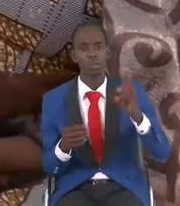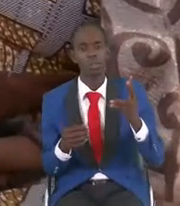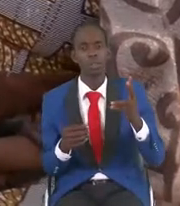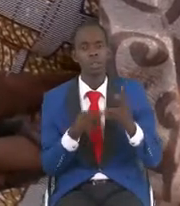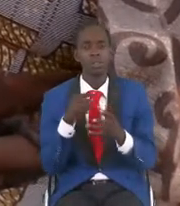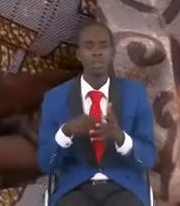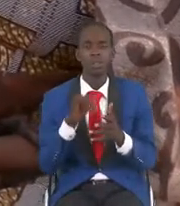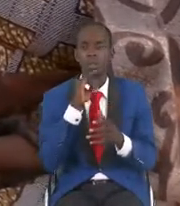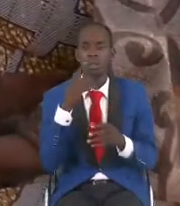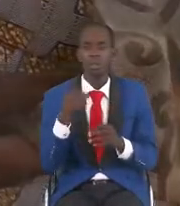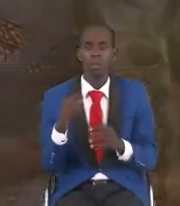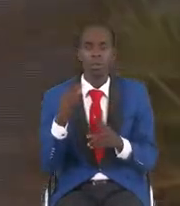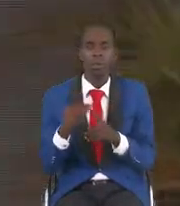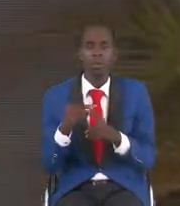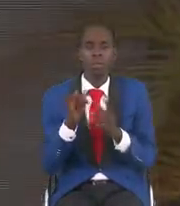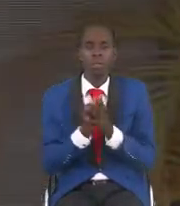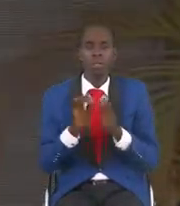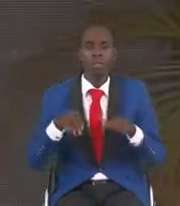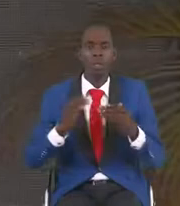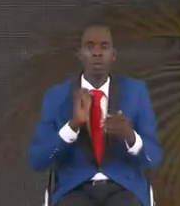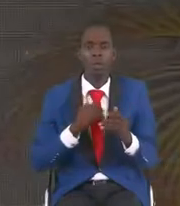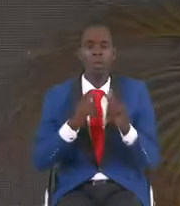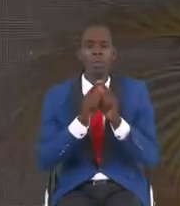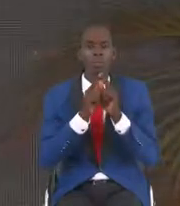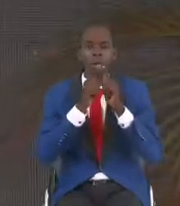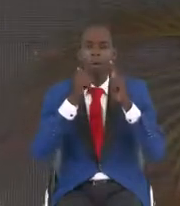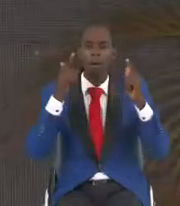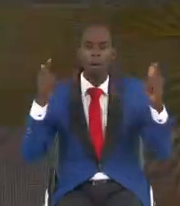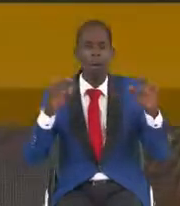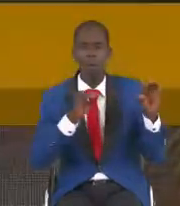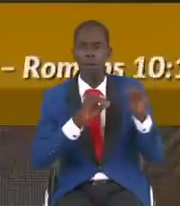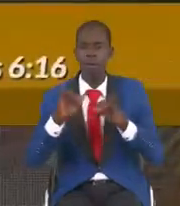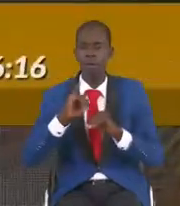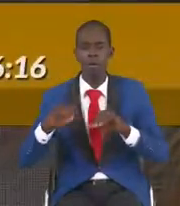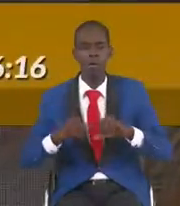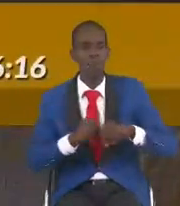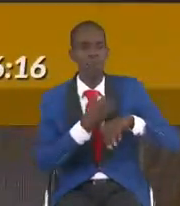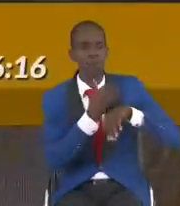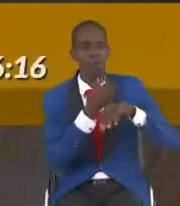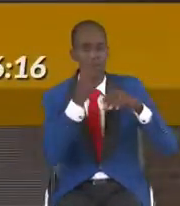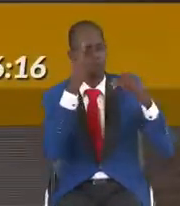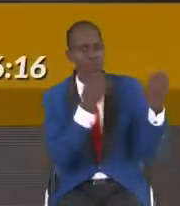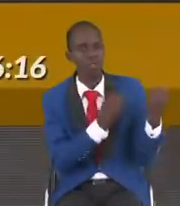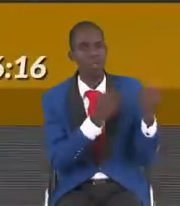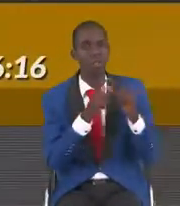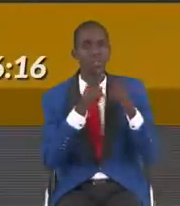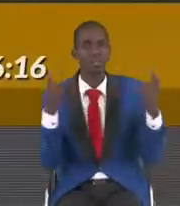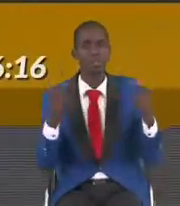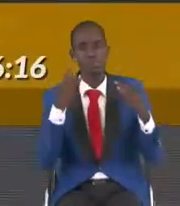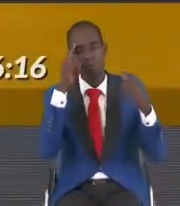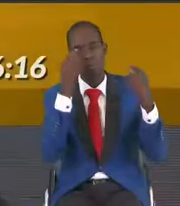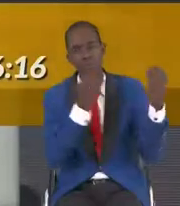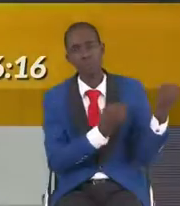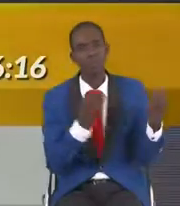word that gives us dynamic faith, mountain moving faith. It says in Romans chapter 10